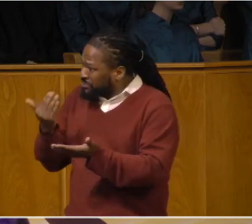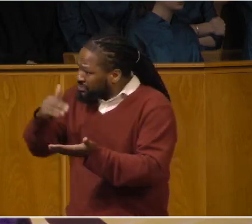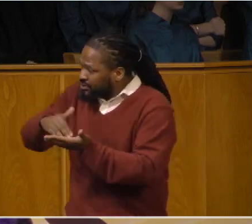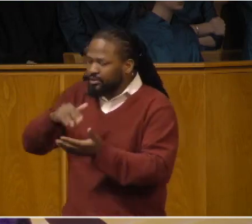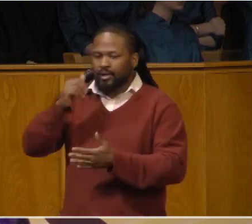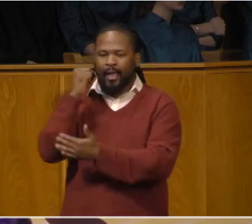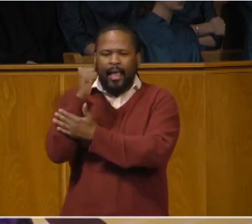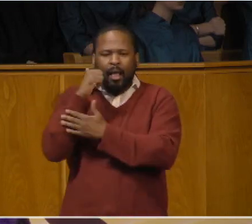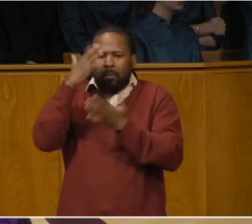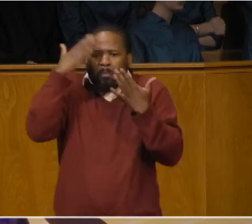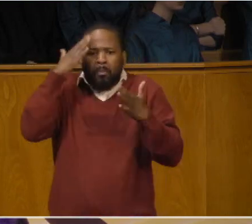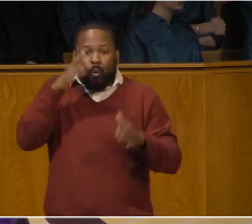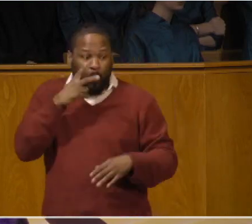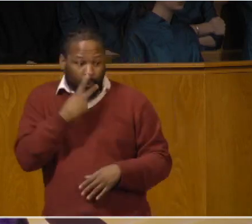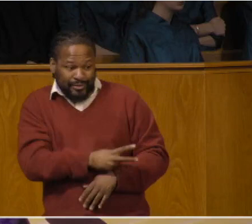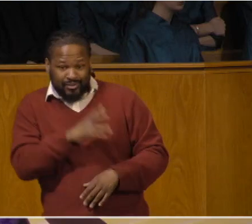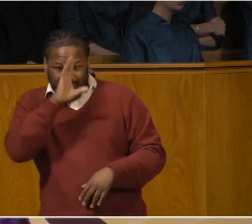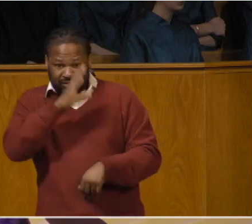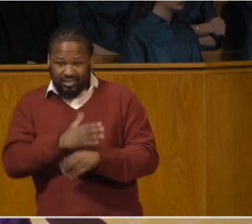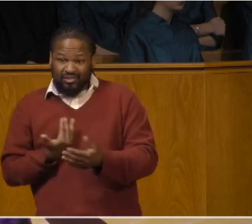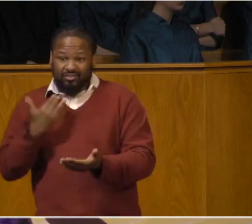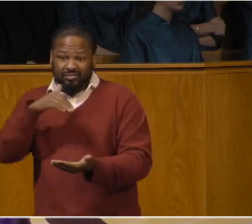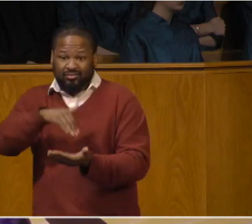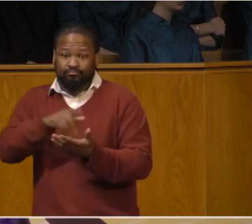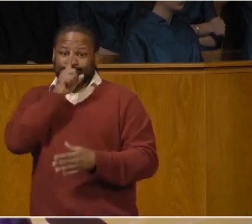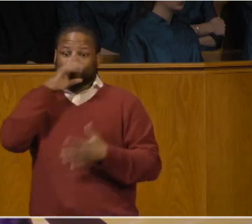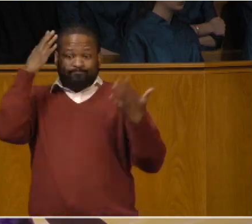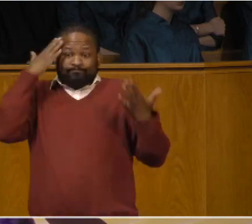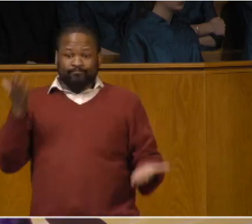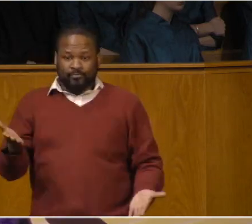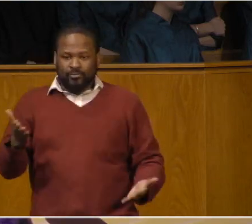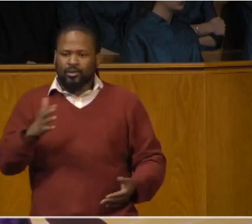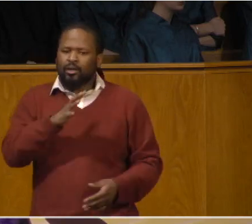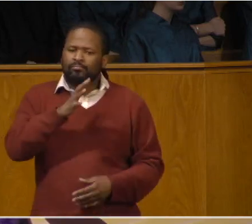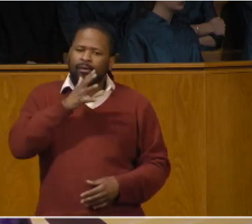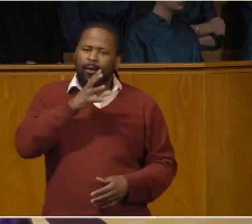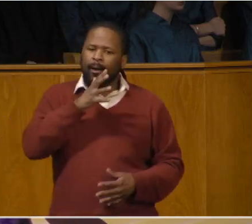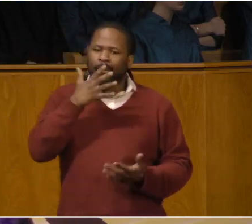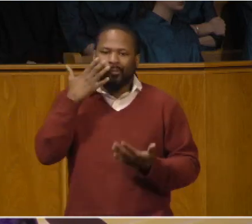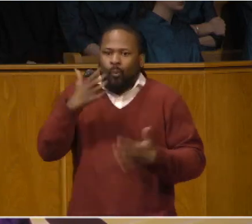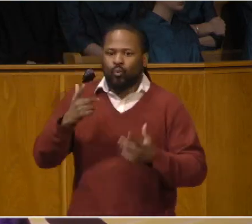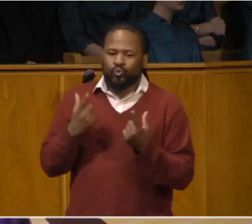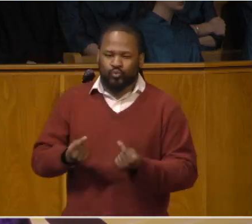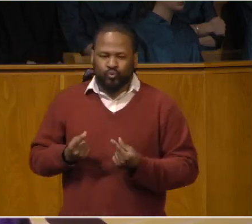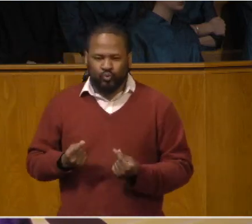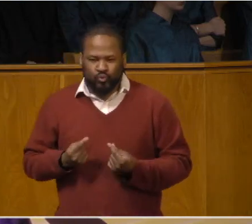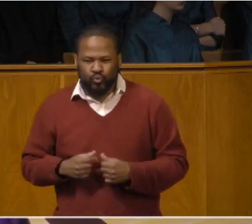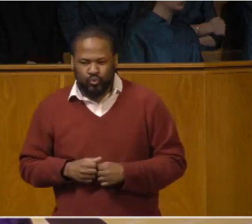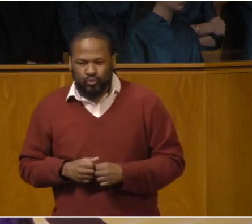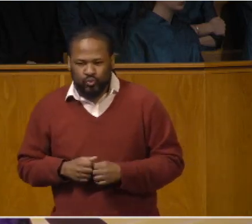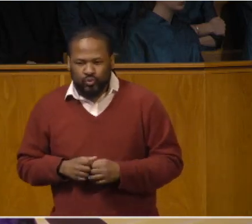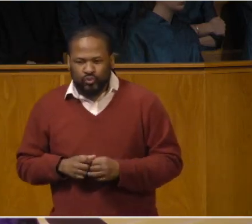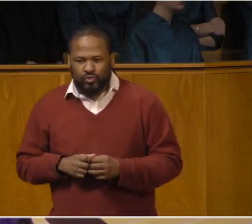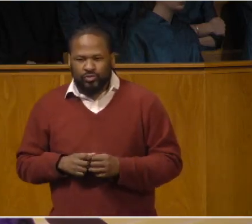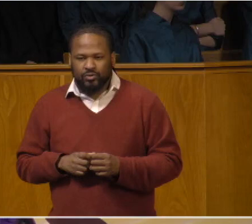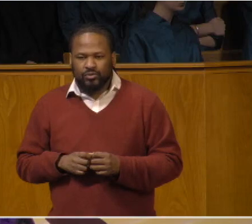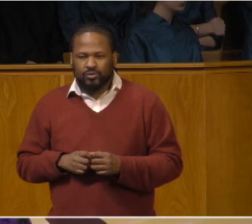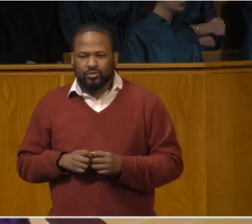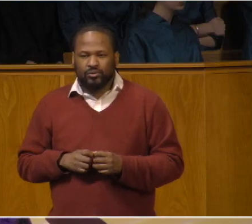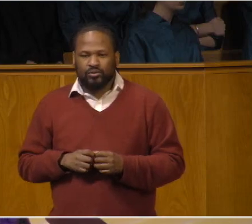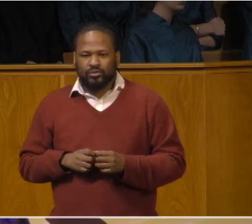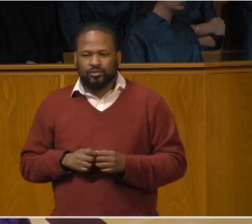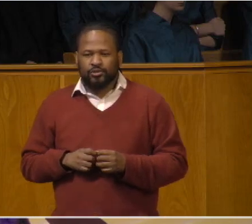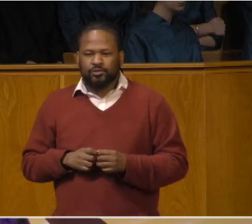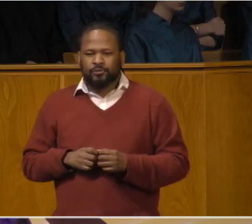son again. And his mom did not know what she was going to do. Grief, worry,